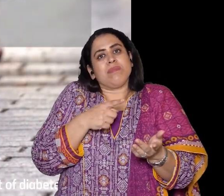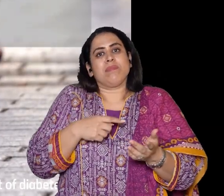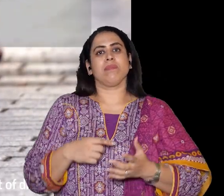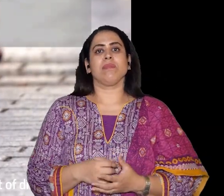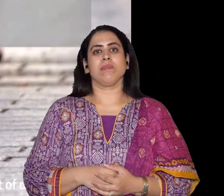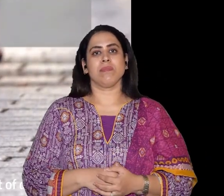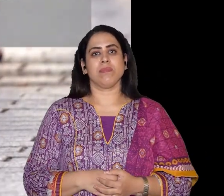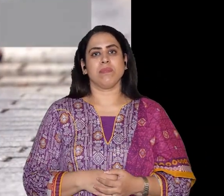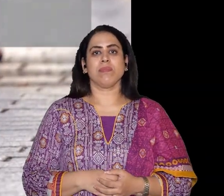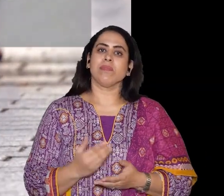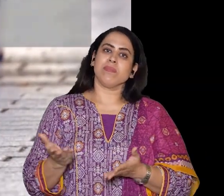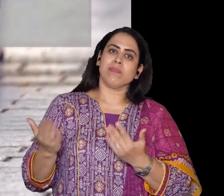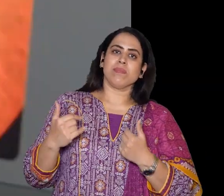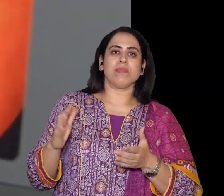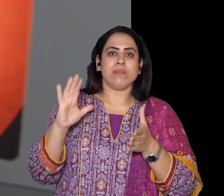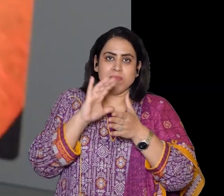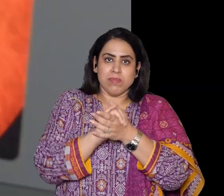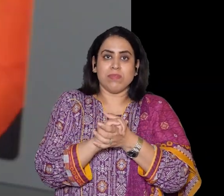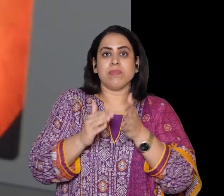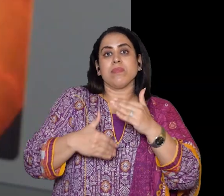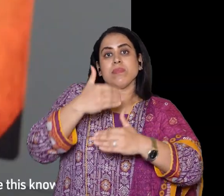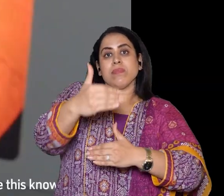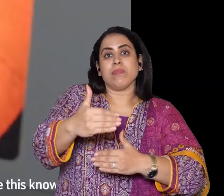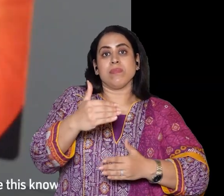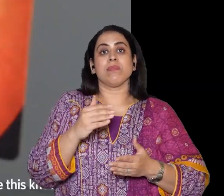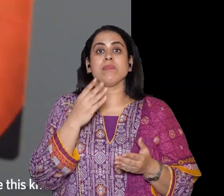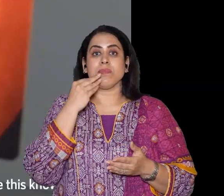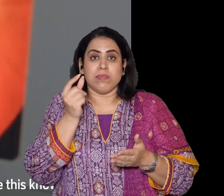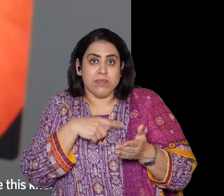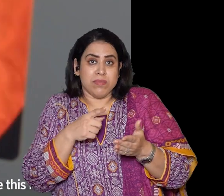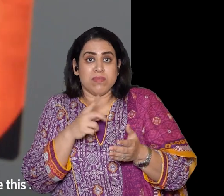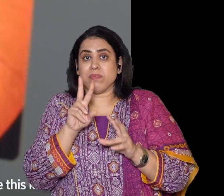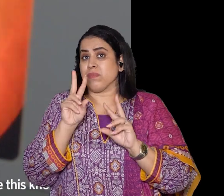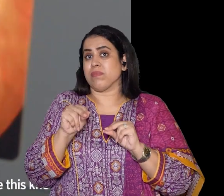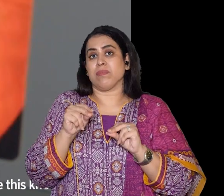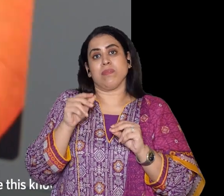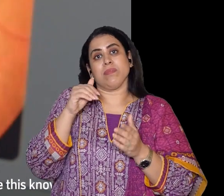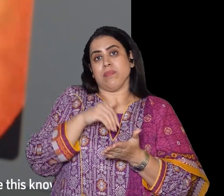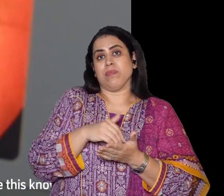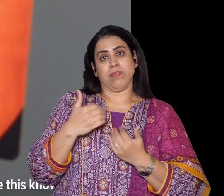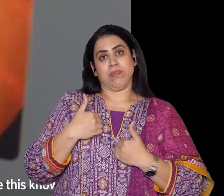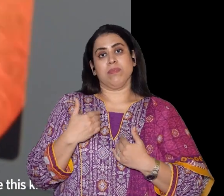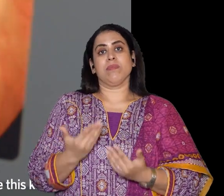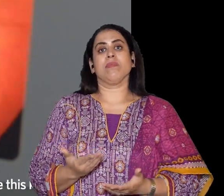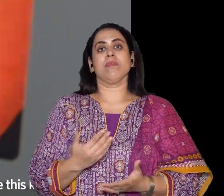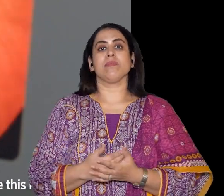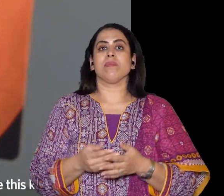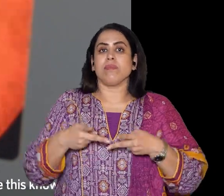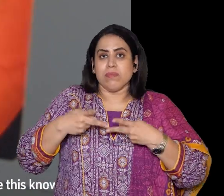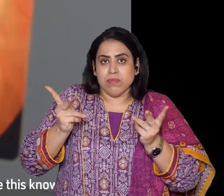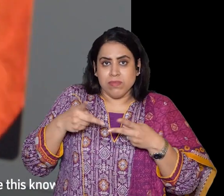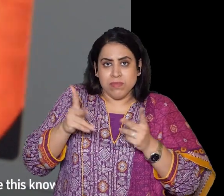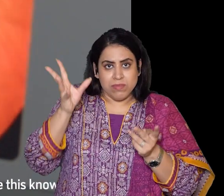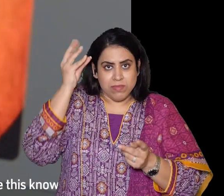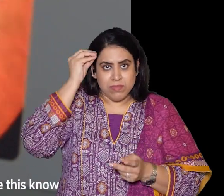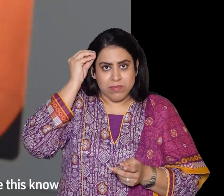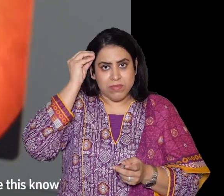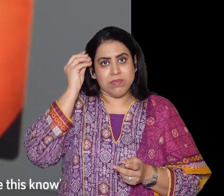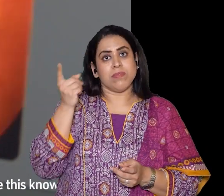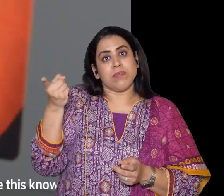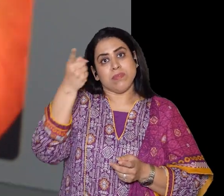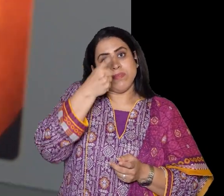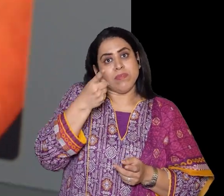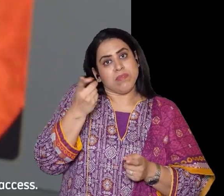silent threat of diabetes. Let's commit to a future where diabetes does not steal our sight. Share